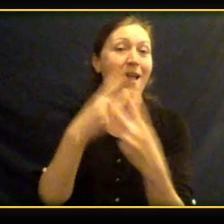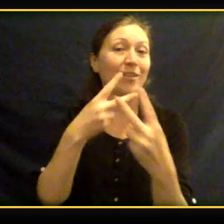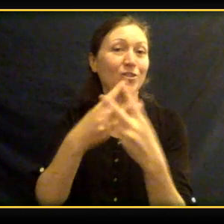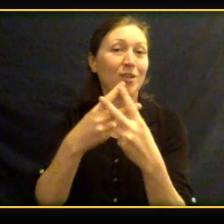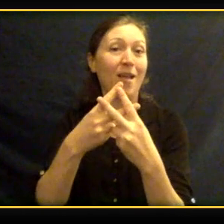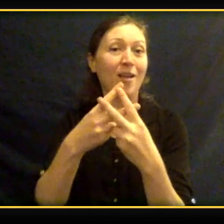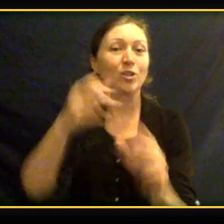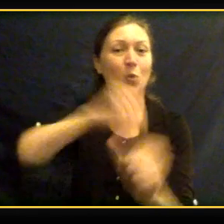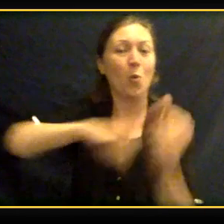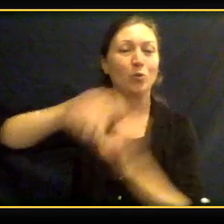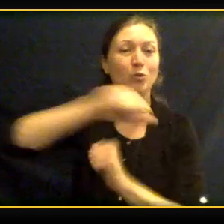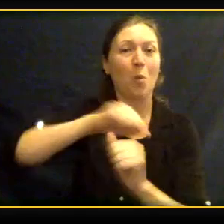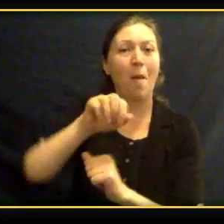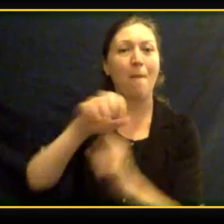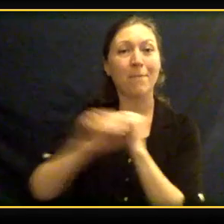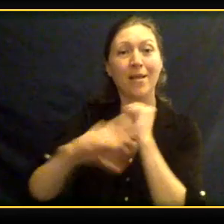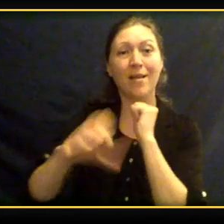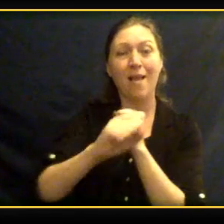PTM2020.